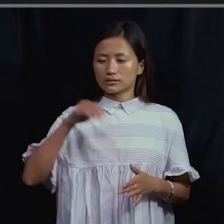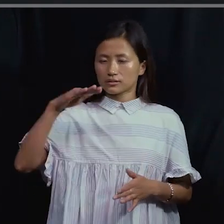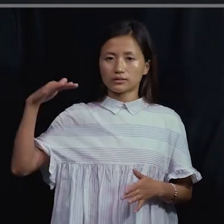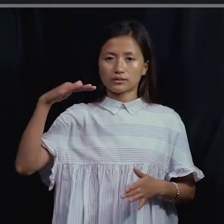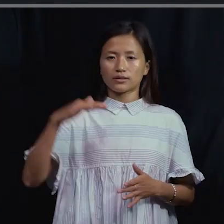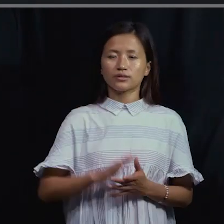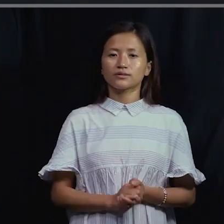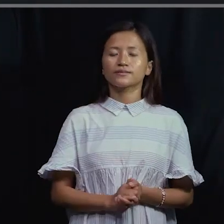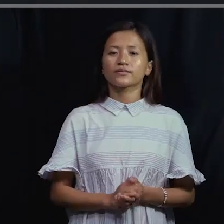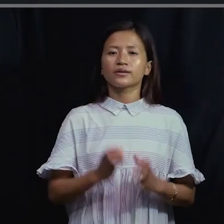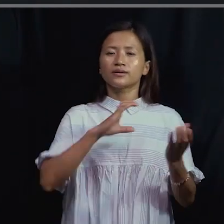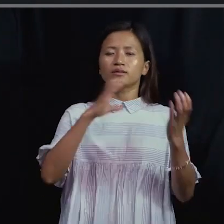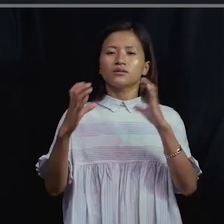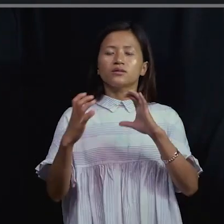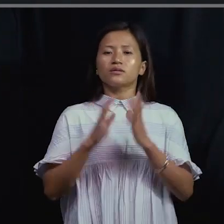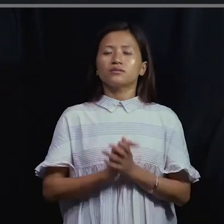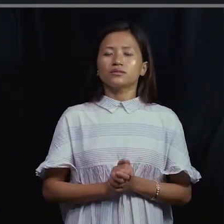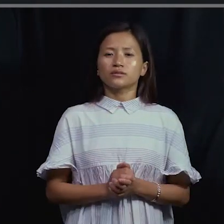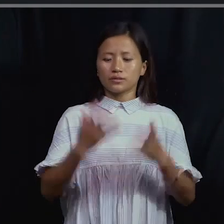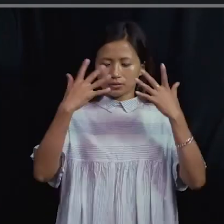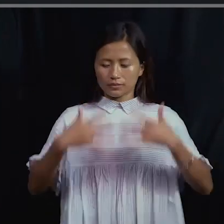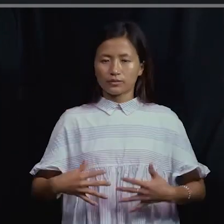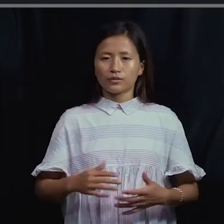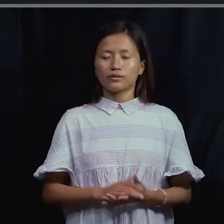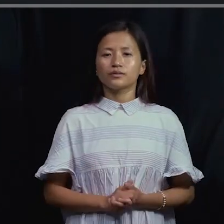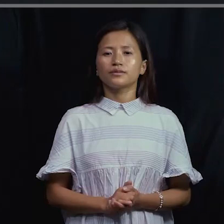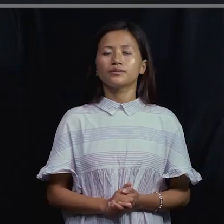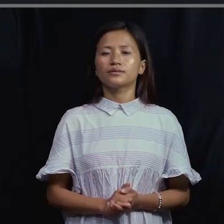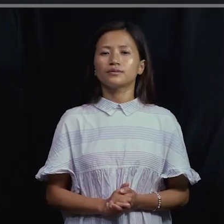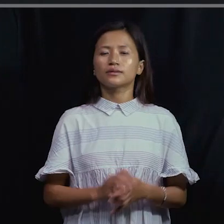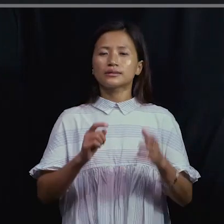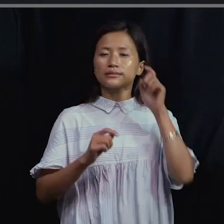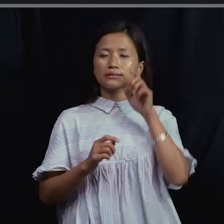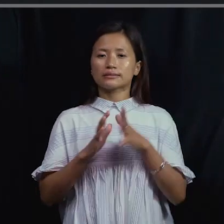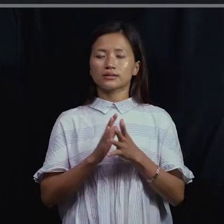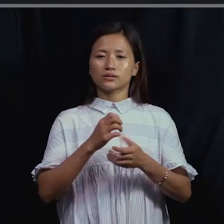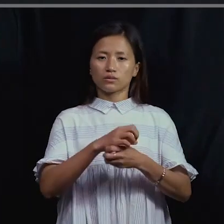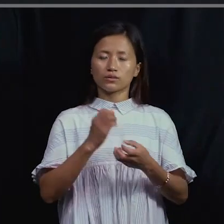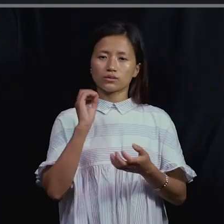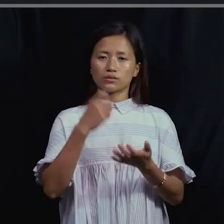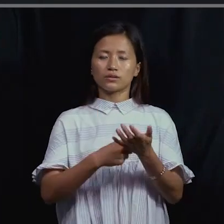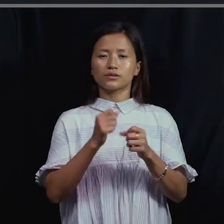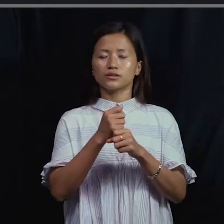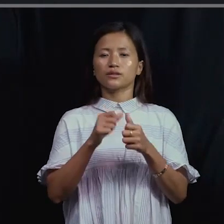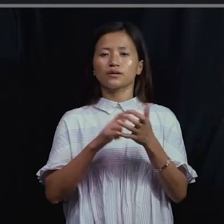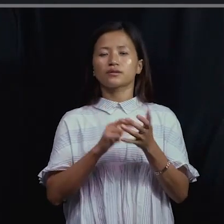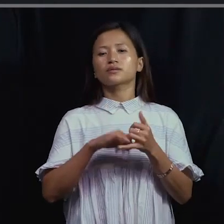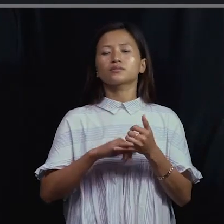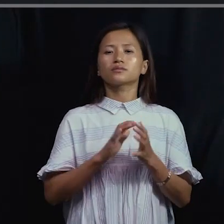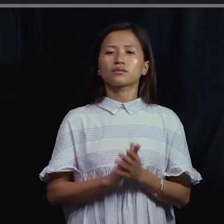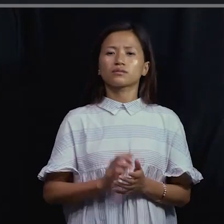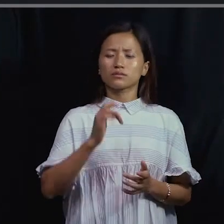certain changes that are going on in the body, right? And then the sexual organs are also developing. So that is how you